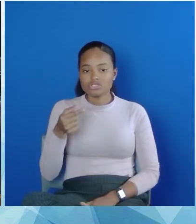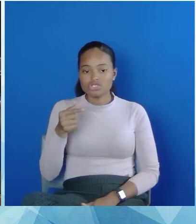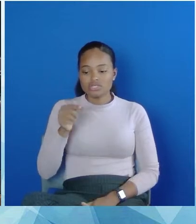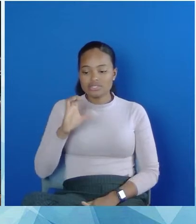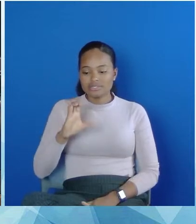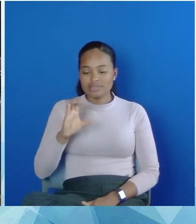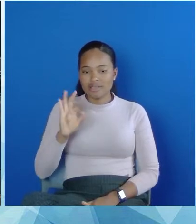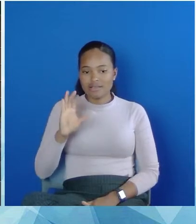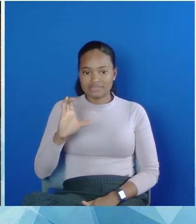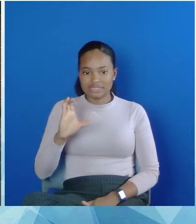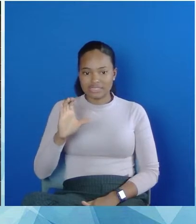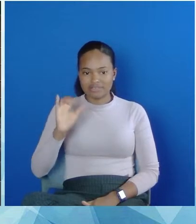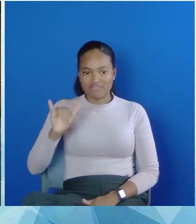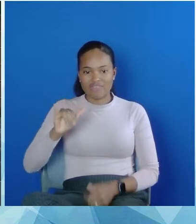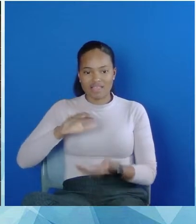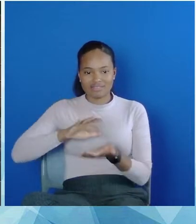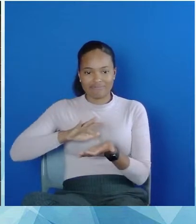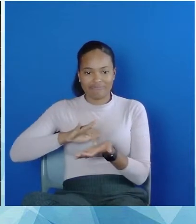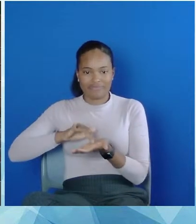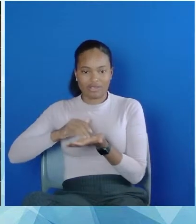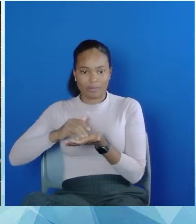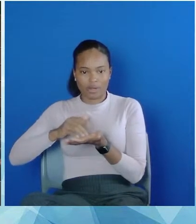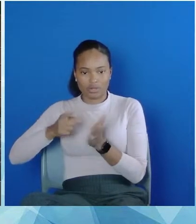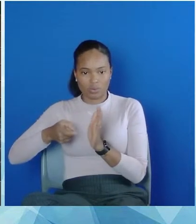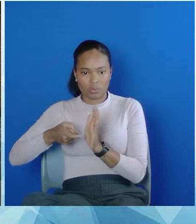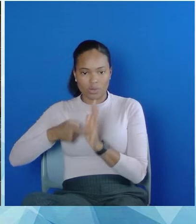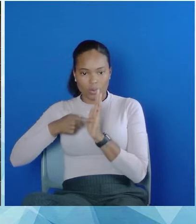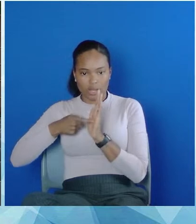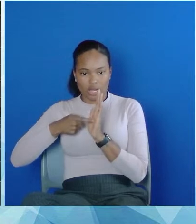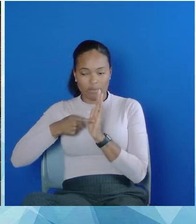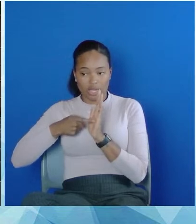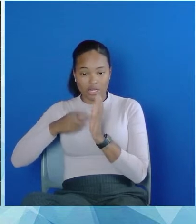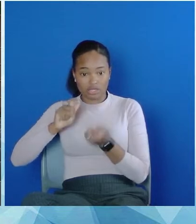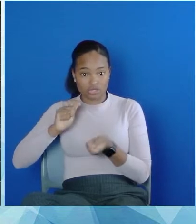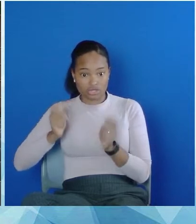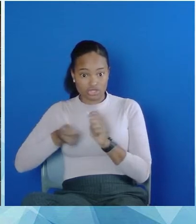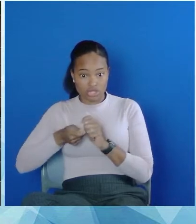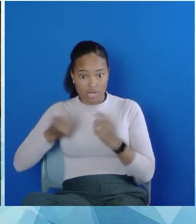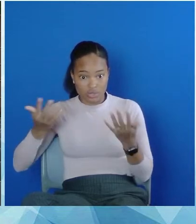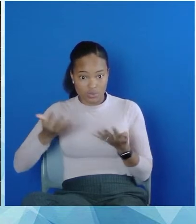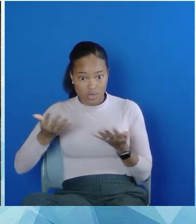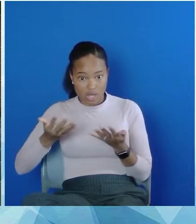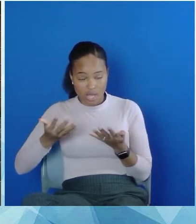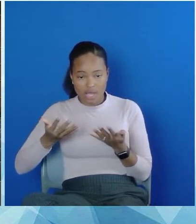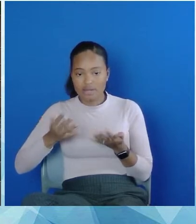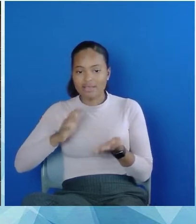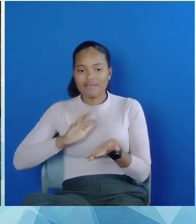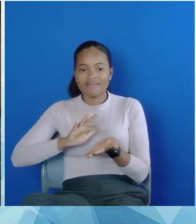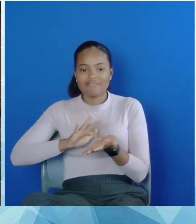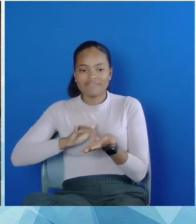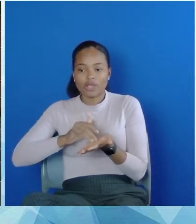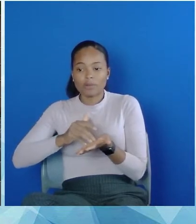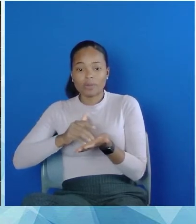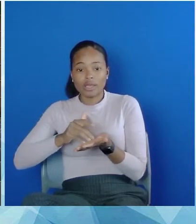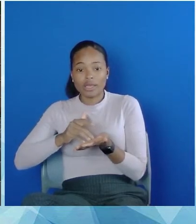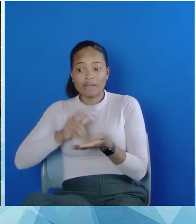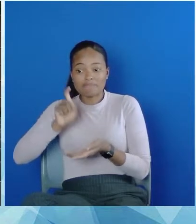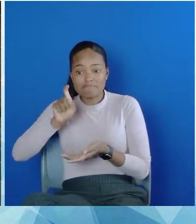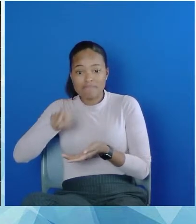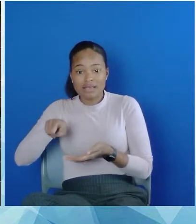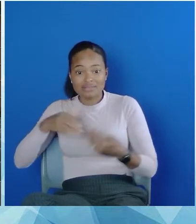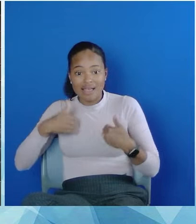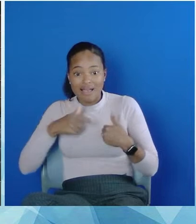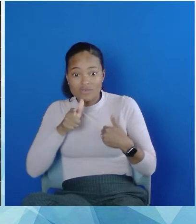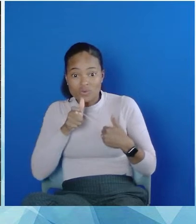GCFC is the fingerprinting requirement, and the change that is being made here is that it is not only staff members who need to